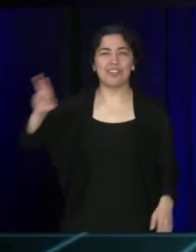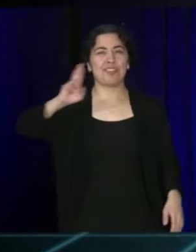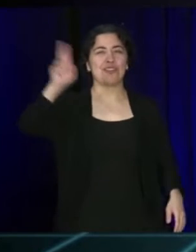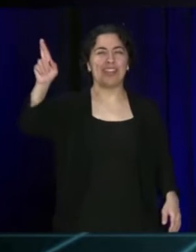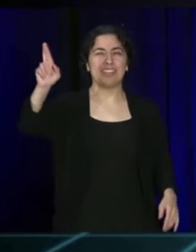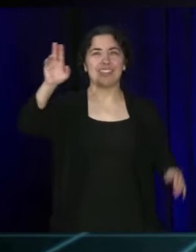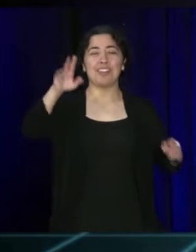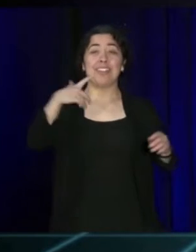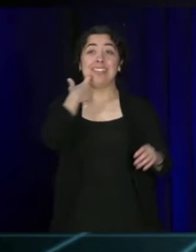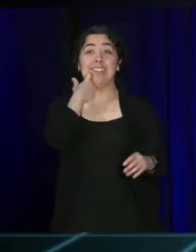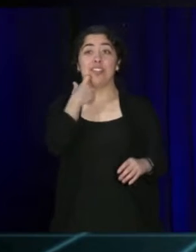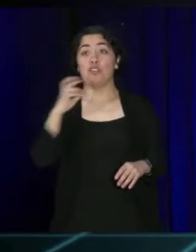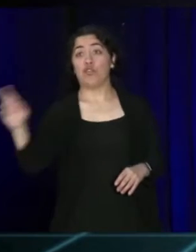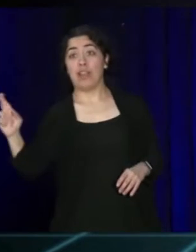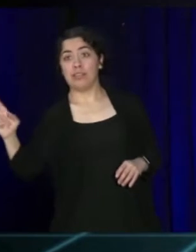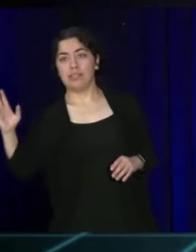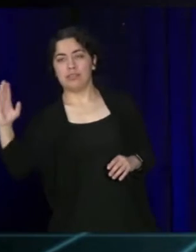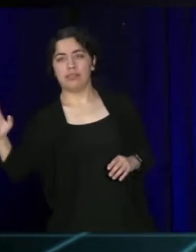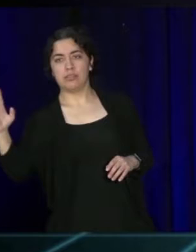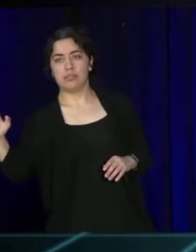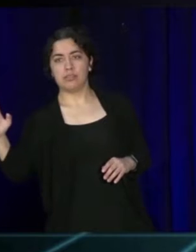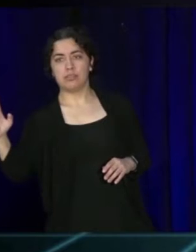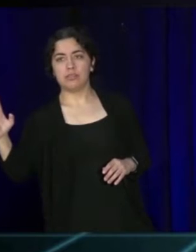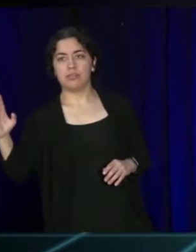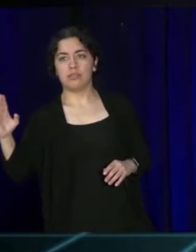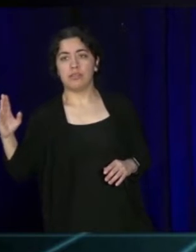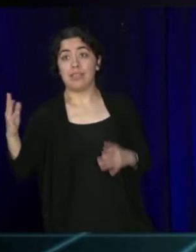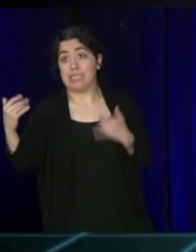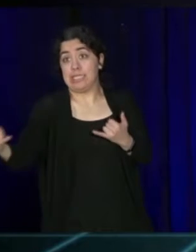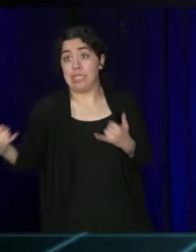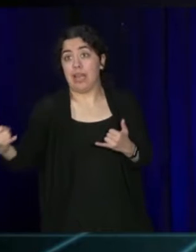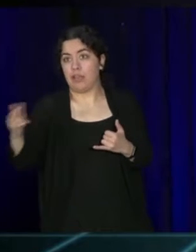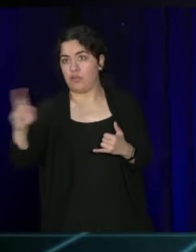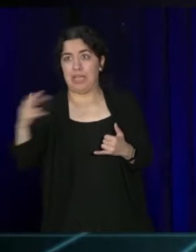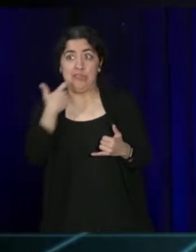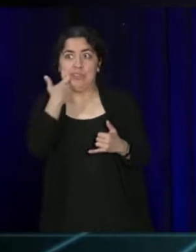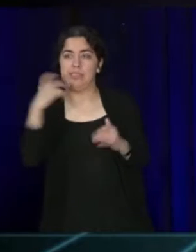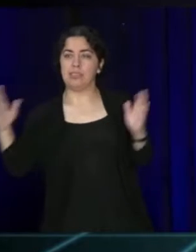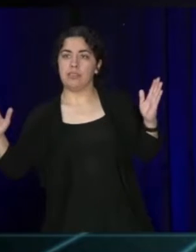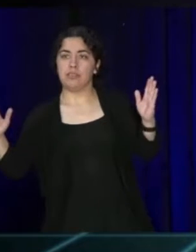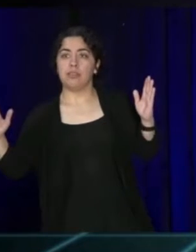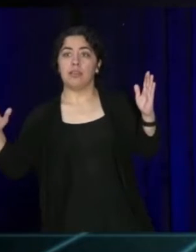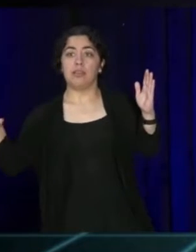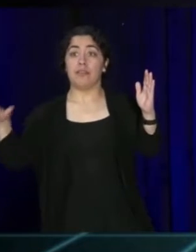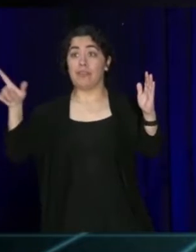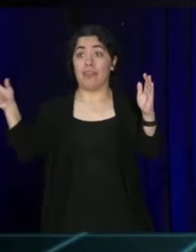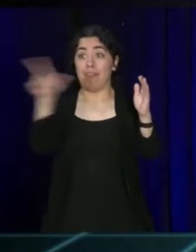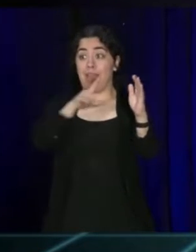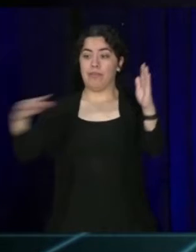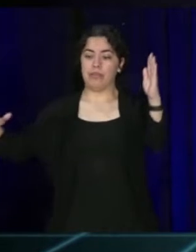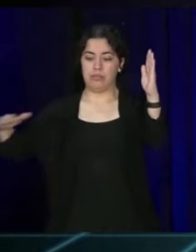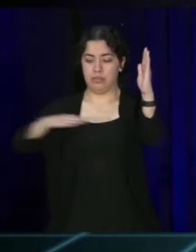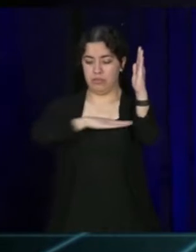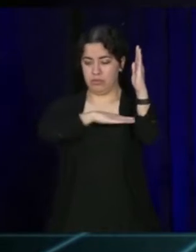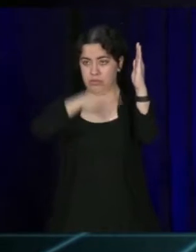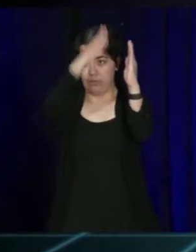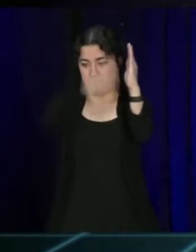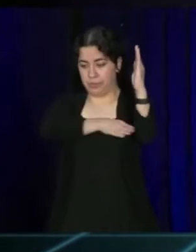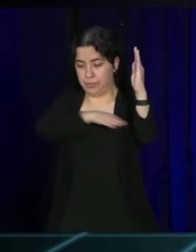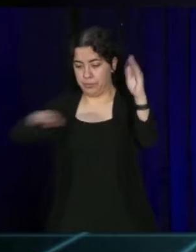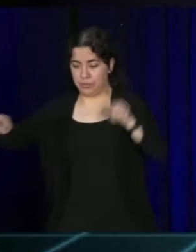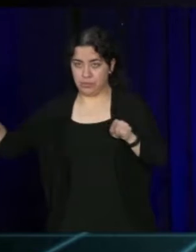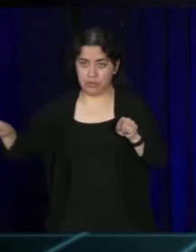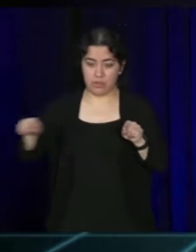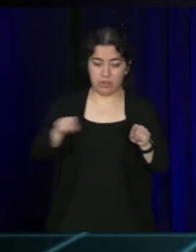go. On the right, that's today, and then on the left, that's obviously not today. So you can see there's a lot of distribution